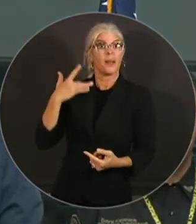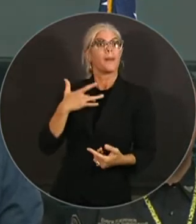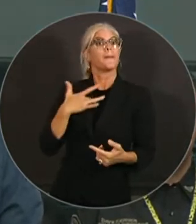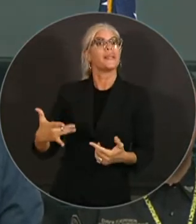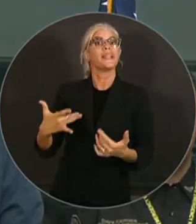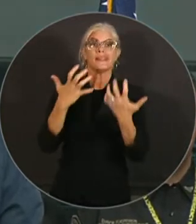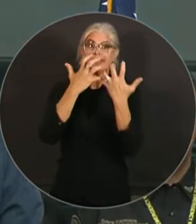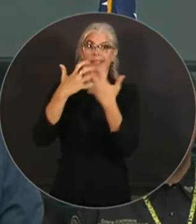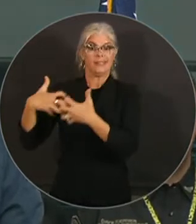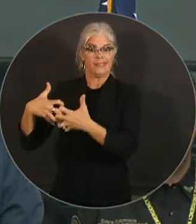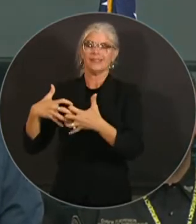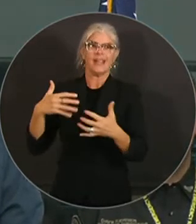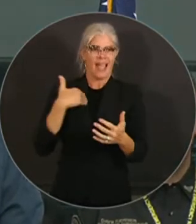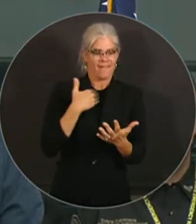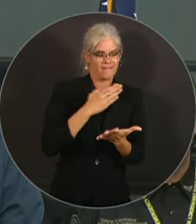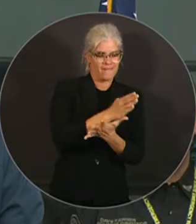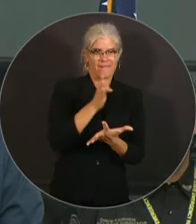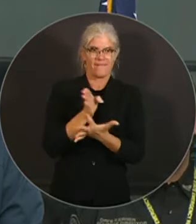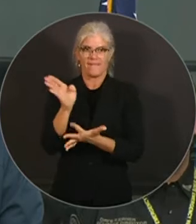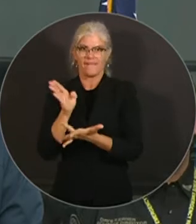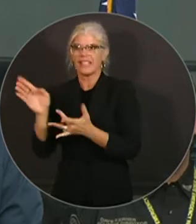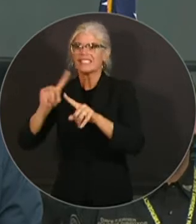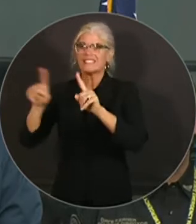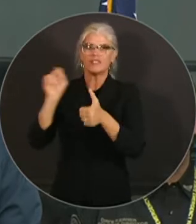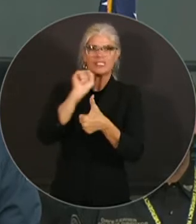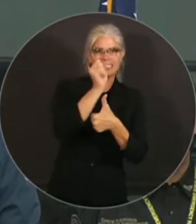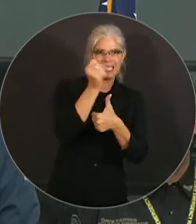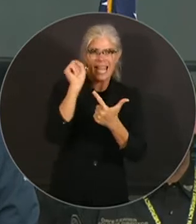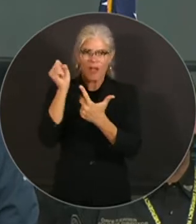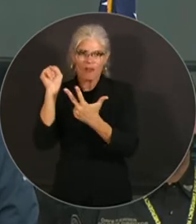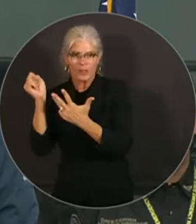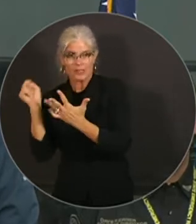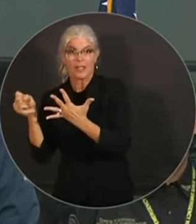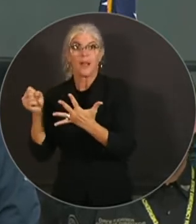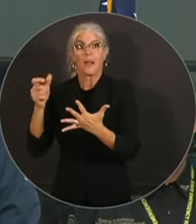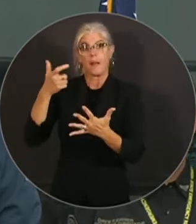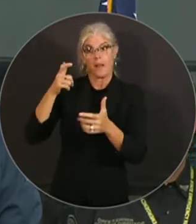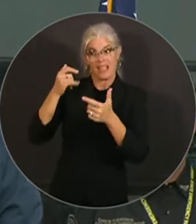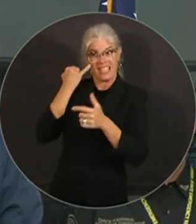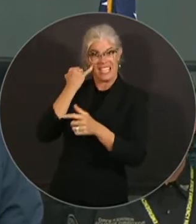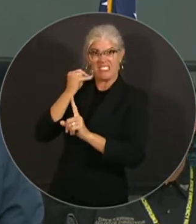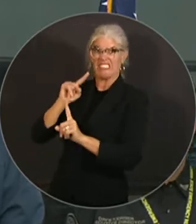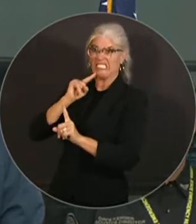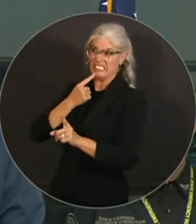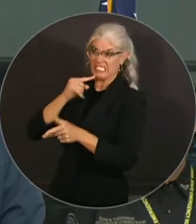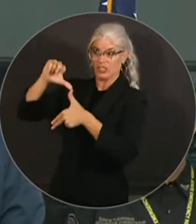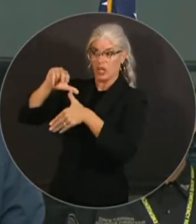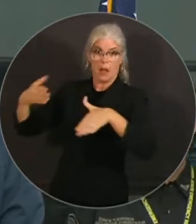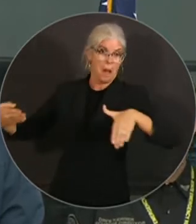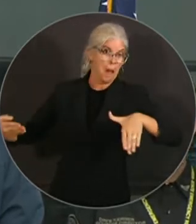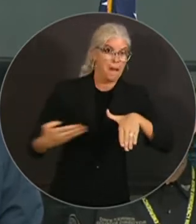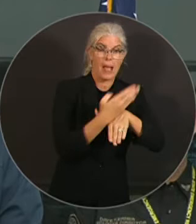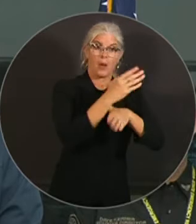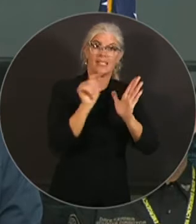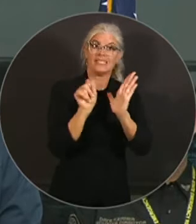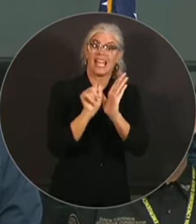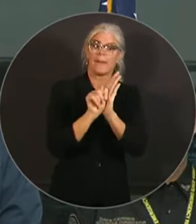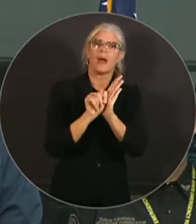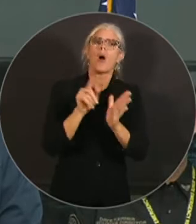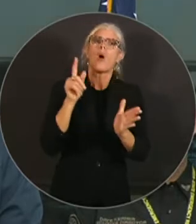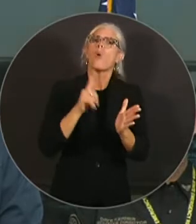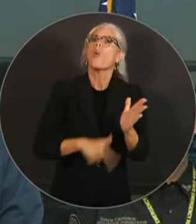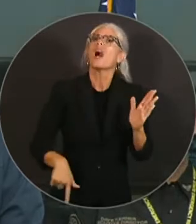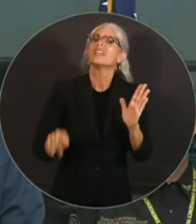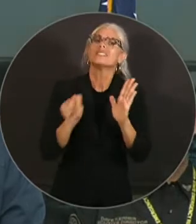that are going to impact the state, and a major hurricane into Tampa Bay, given how vulnerable it is to storm surge,